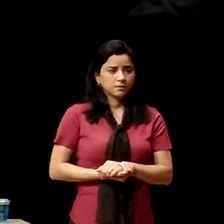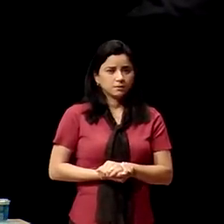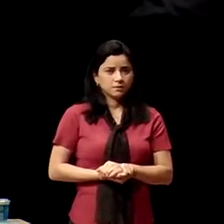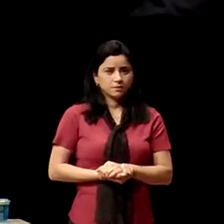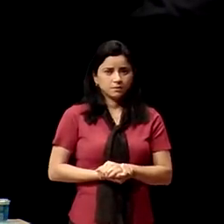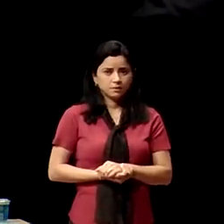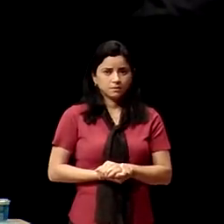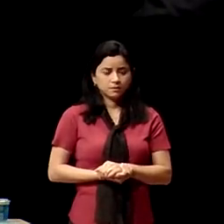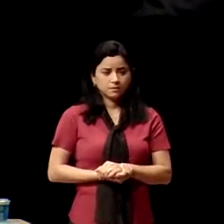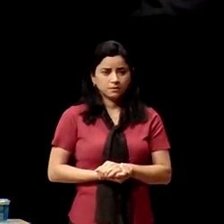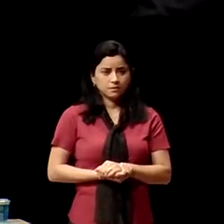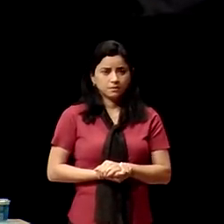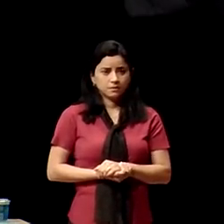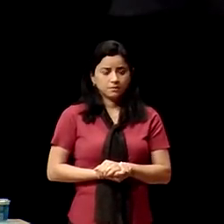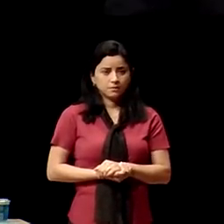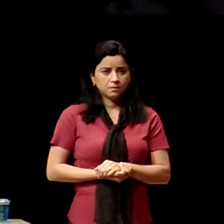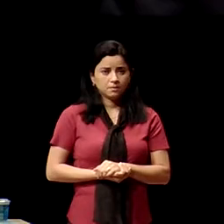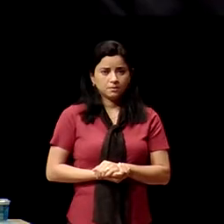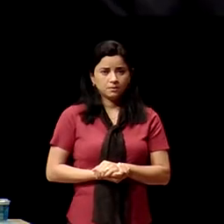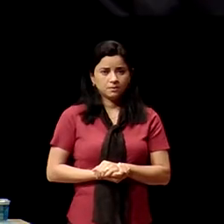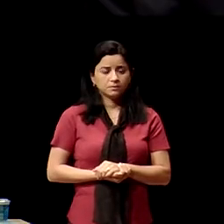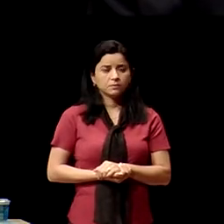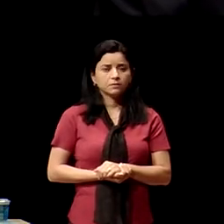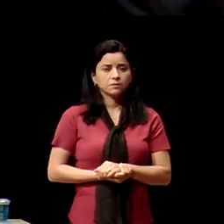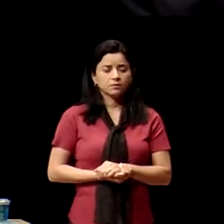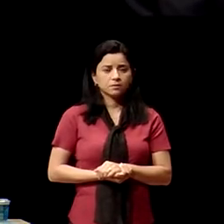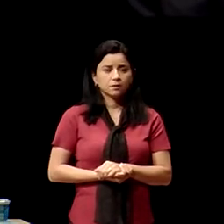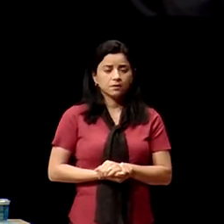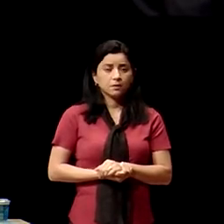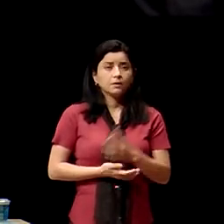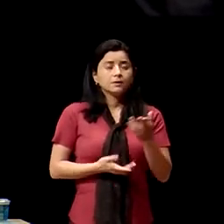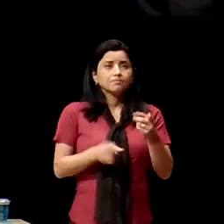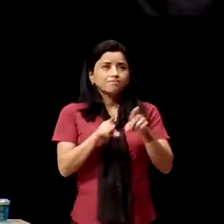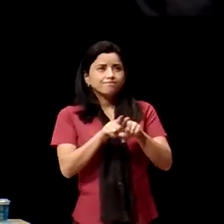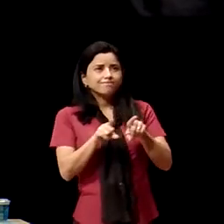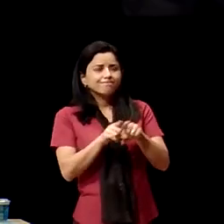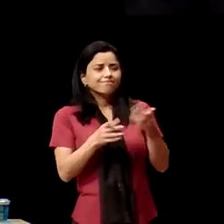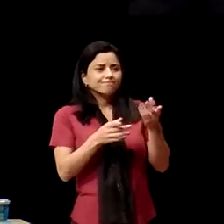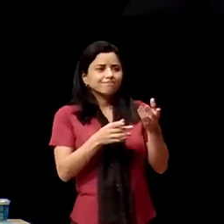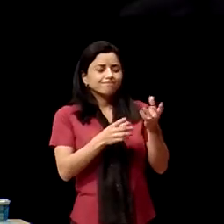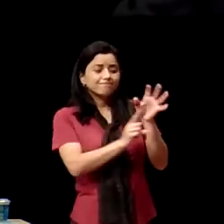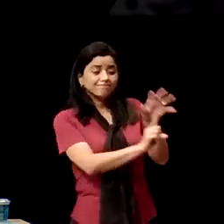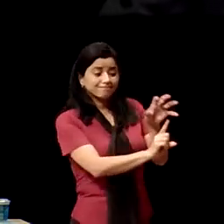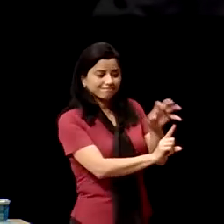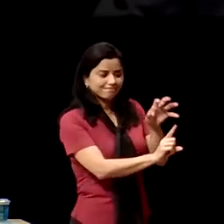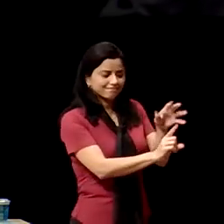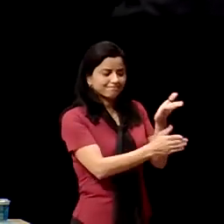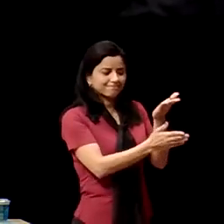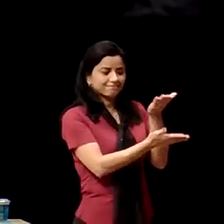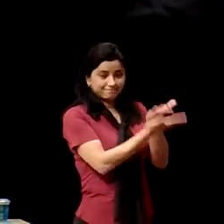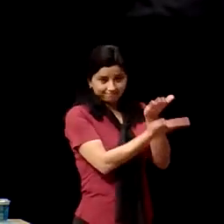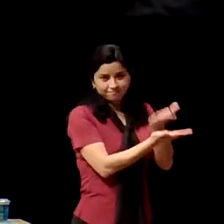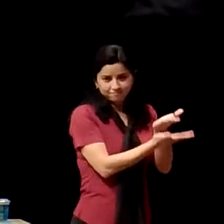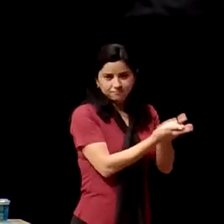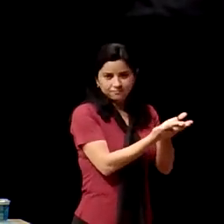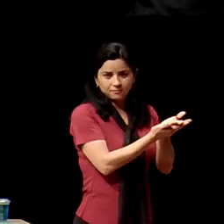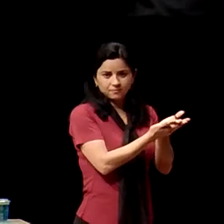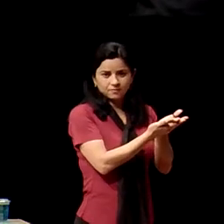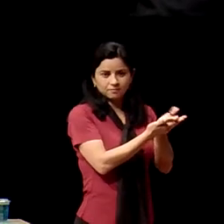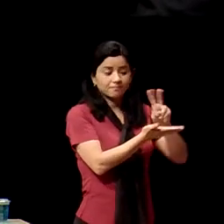as interpretations of the practical know-how. E também influenciando nos estudos e